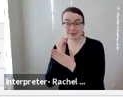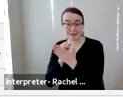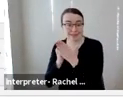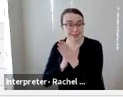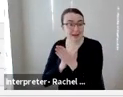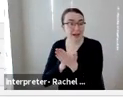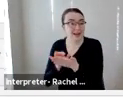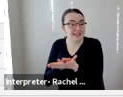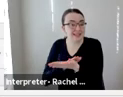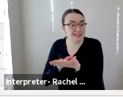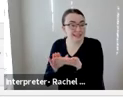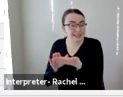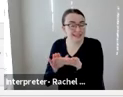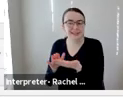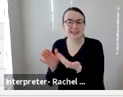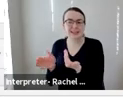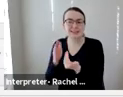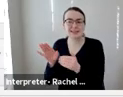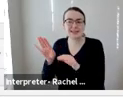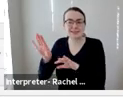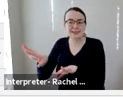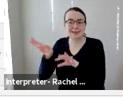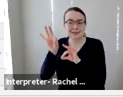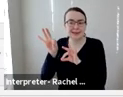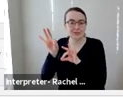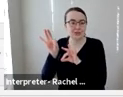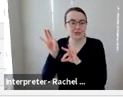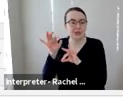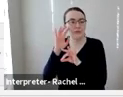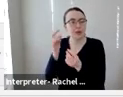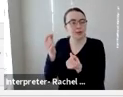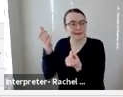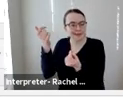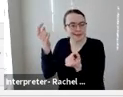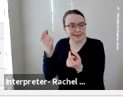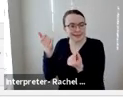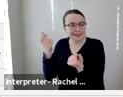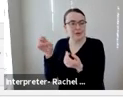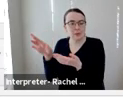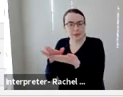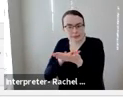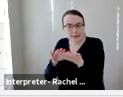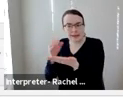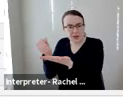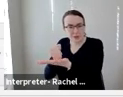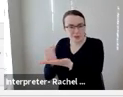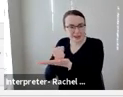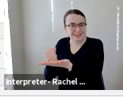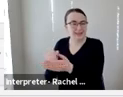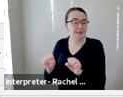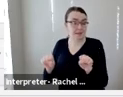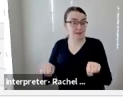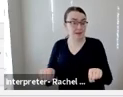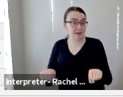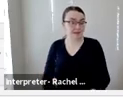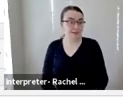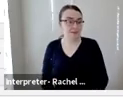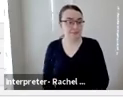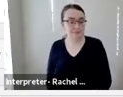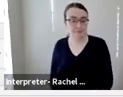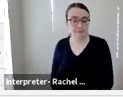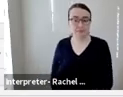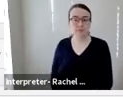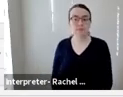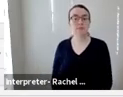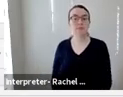allows me really easy selections for cleaning or deleting or erasing, right? And